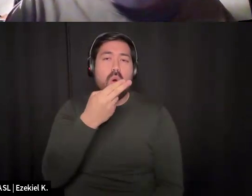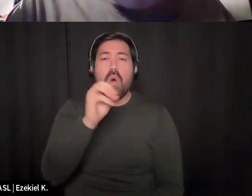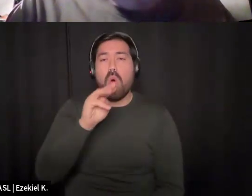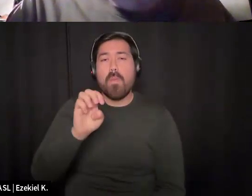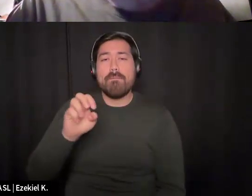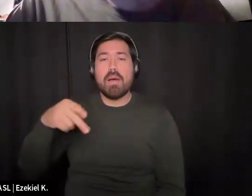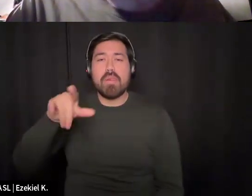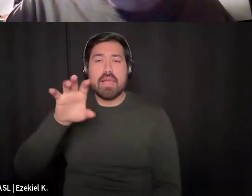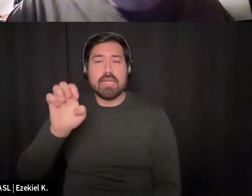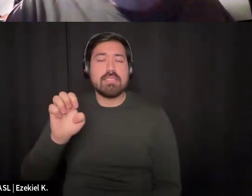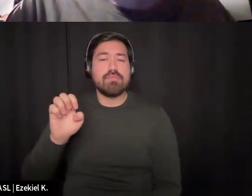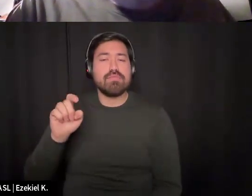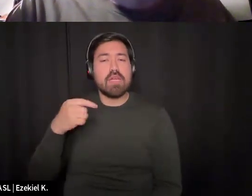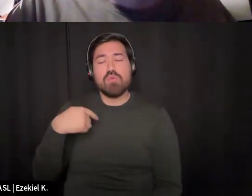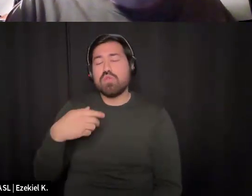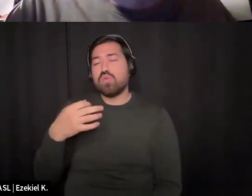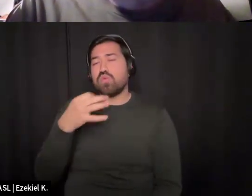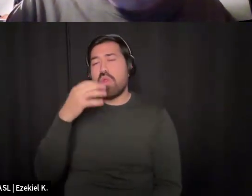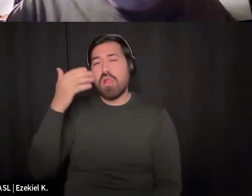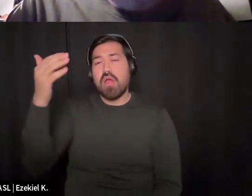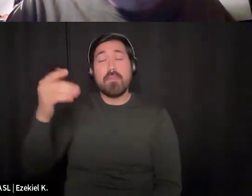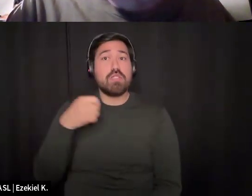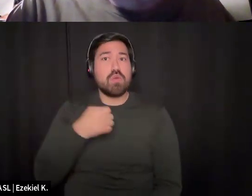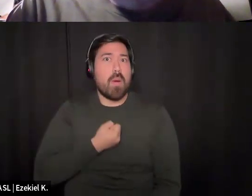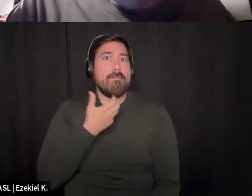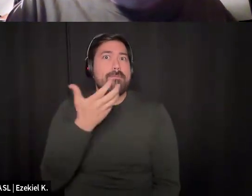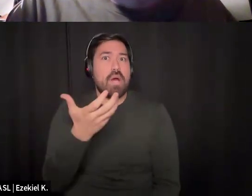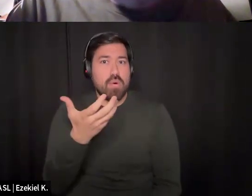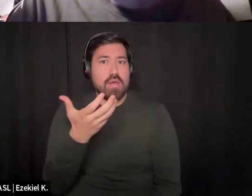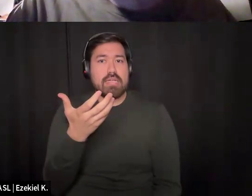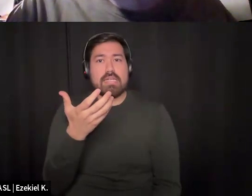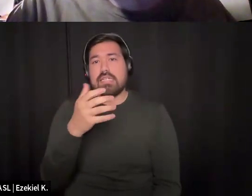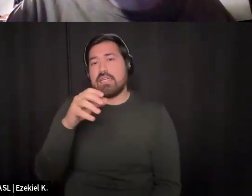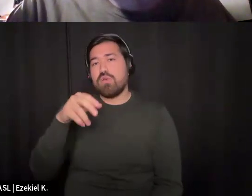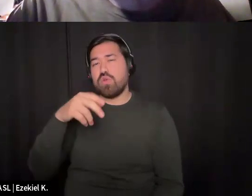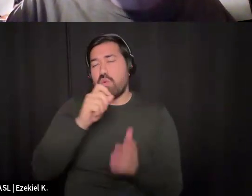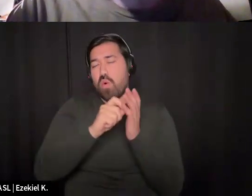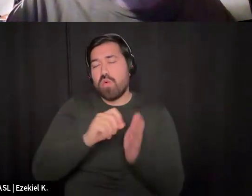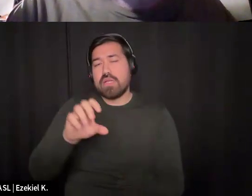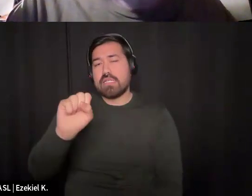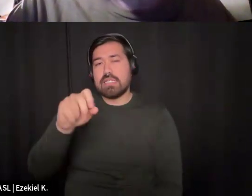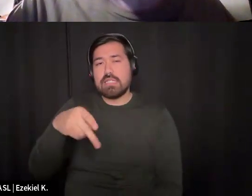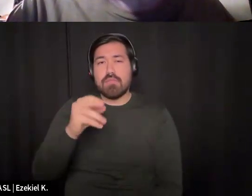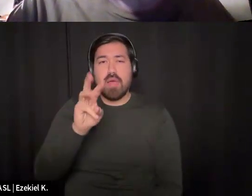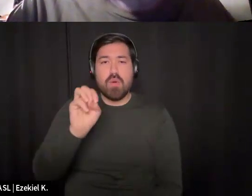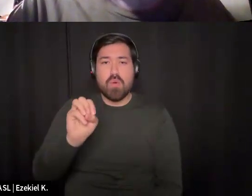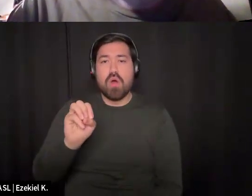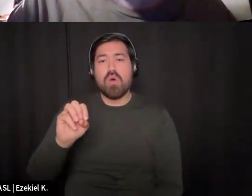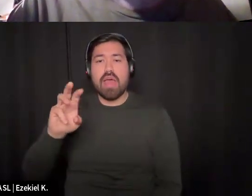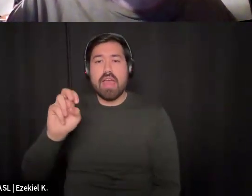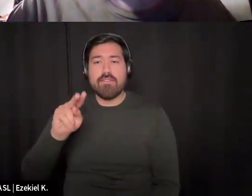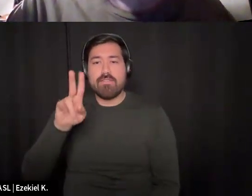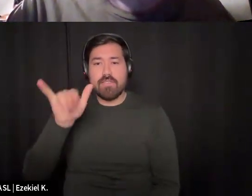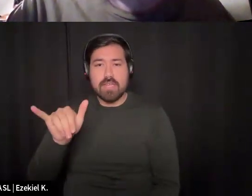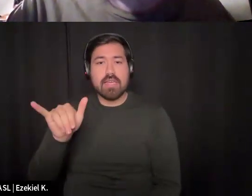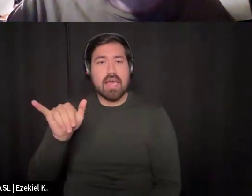coming up here in not too long. And he is a poet. He wrote Sparrow Envy and a number of other